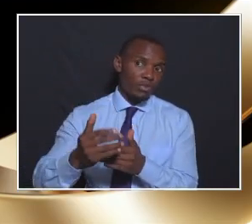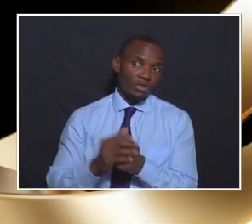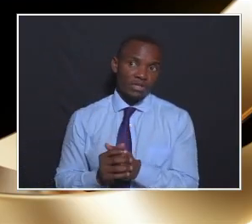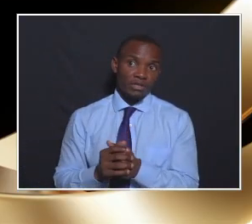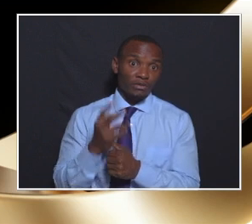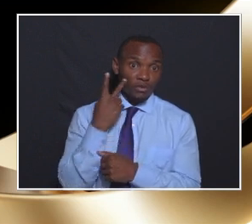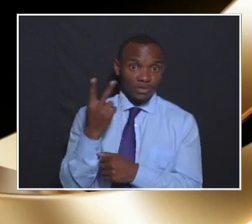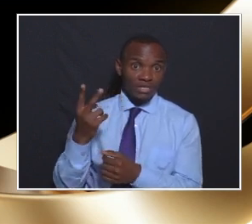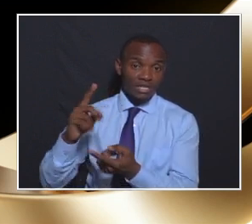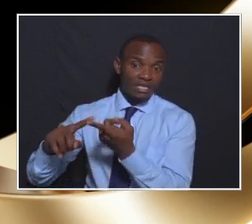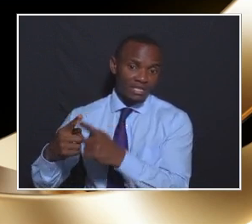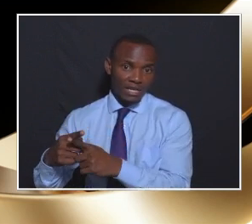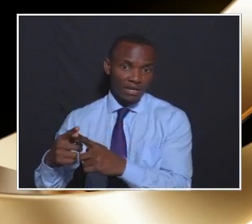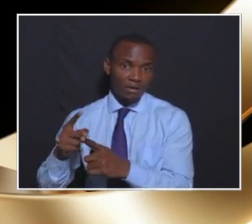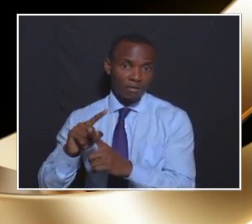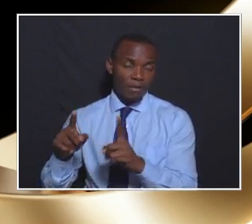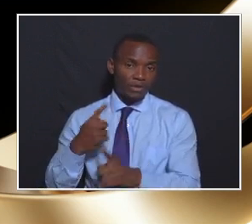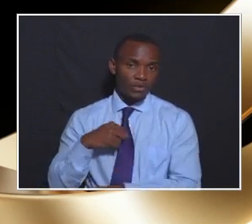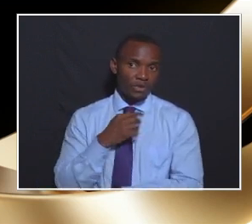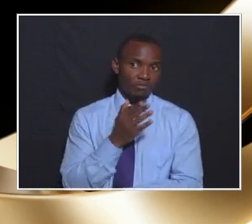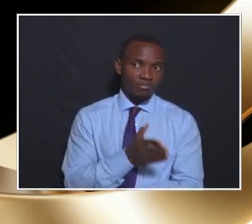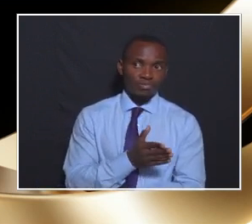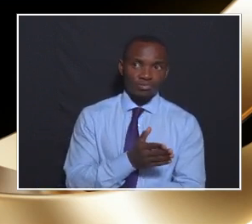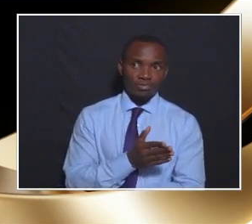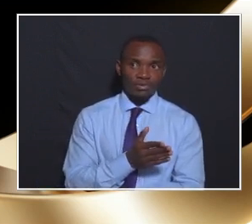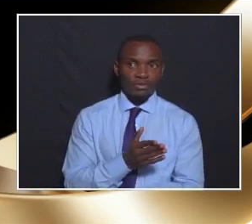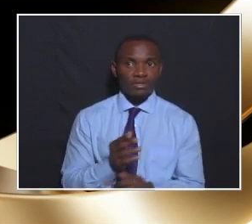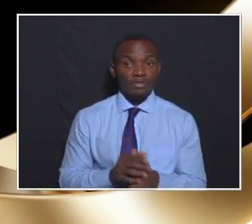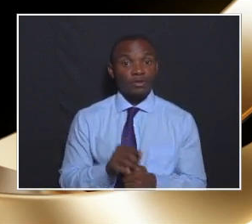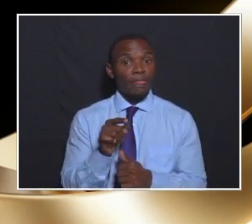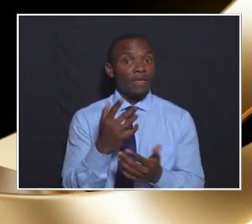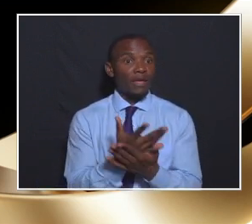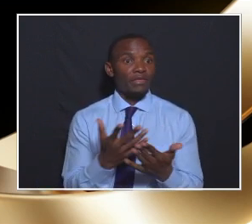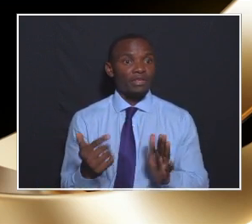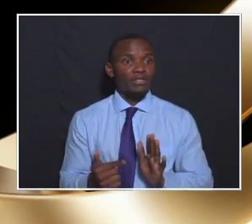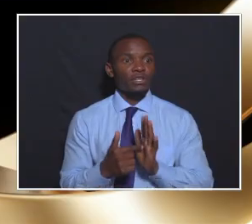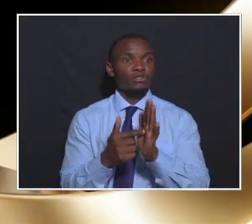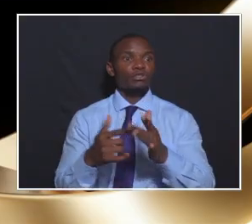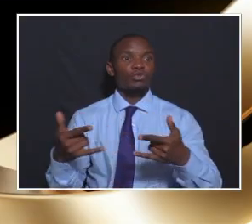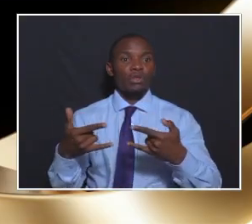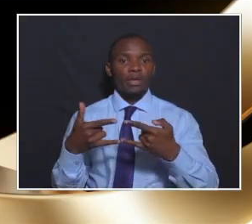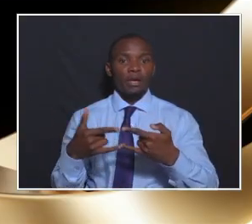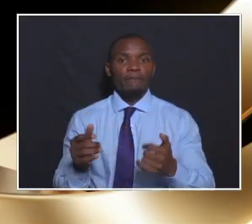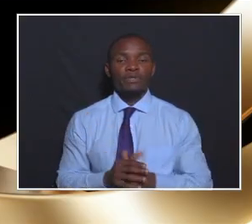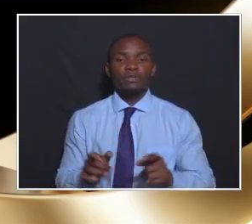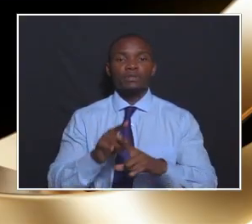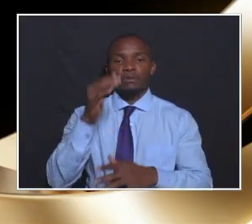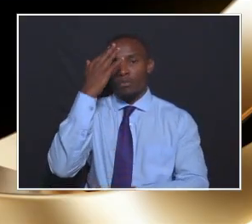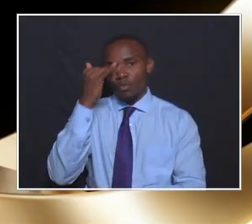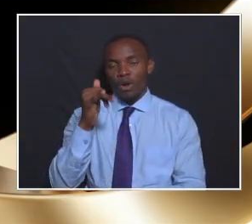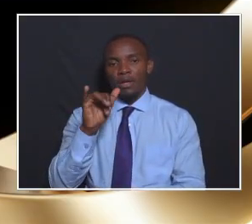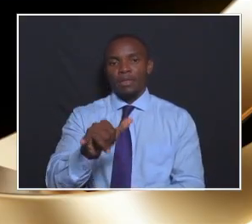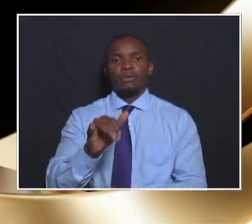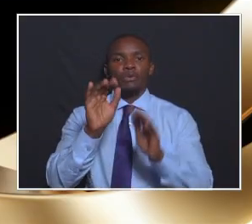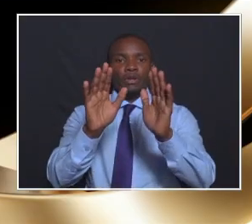here, we are here. So these are things to show you the gaps and why this is very important